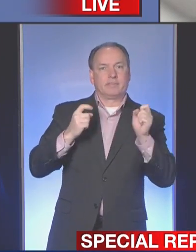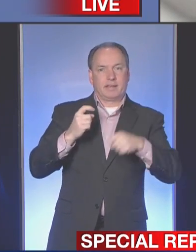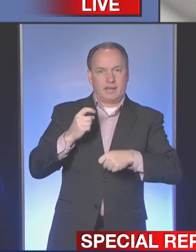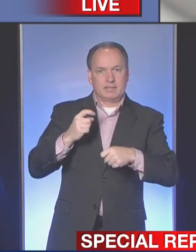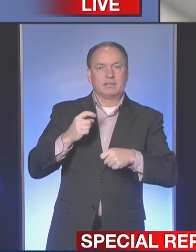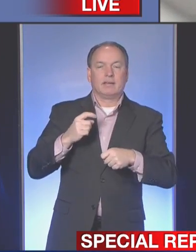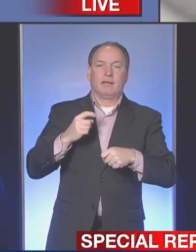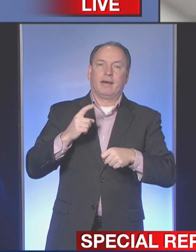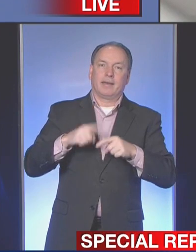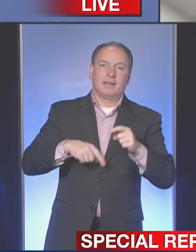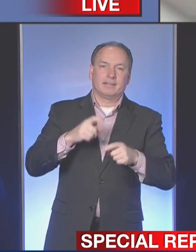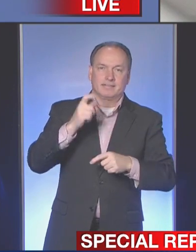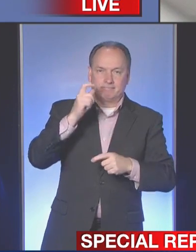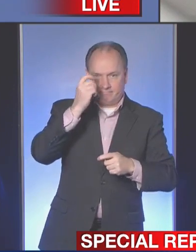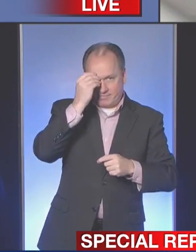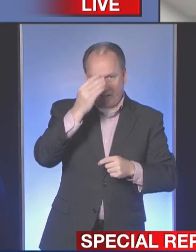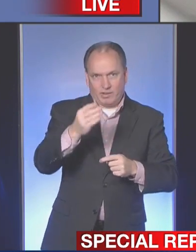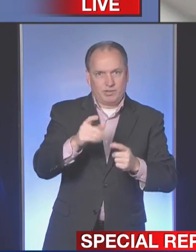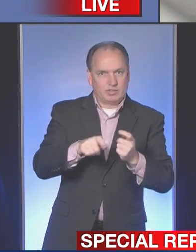I just can't give you a hard number.